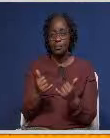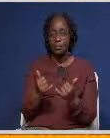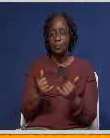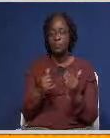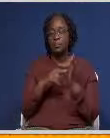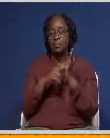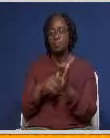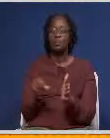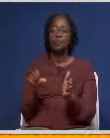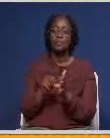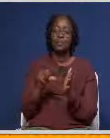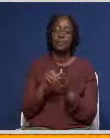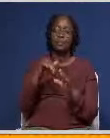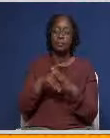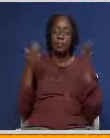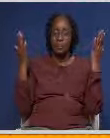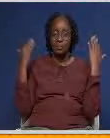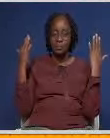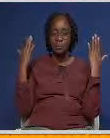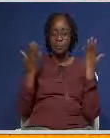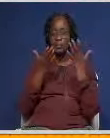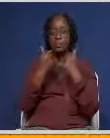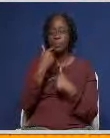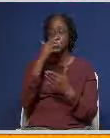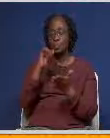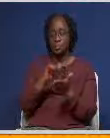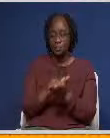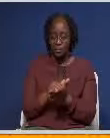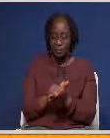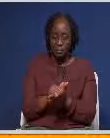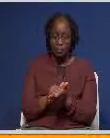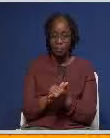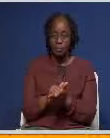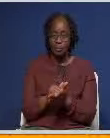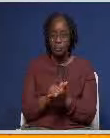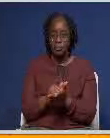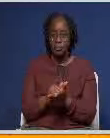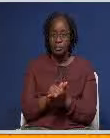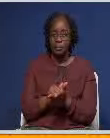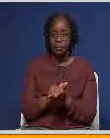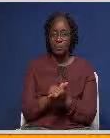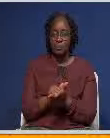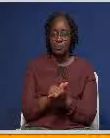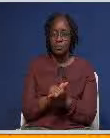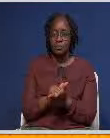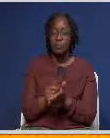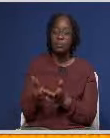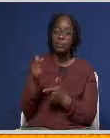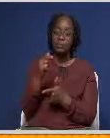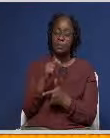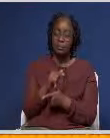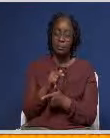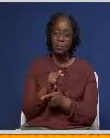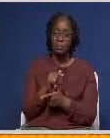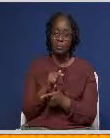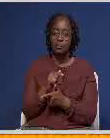kire madhina makaunti no. Mr. Speaker, I want to declare this on this floor that when that matter comes here, and I know I should not be